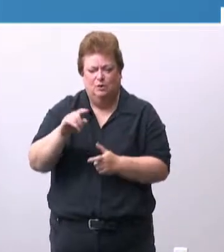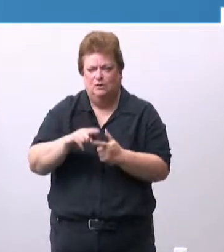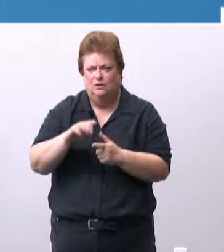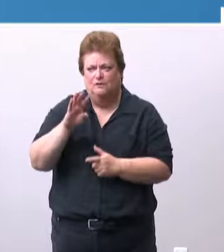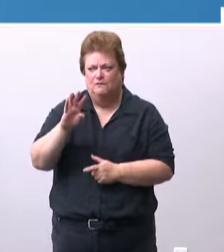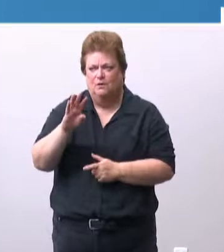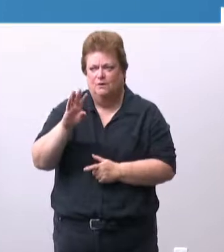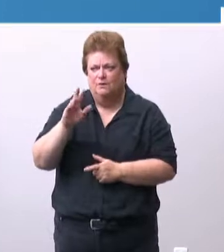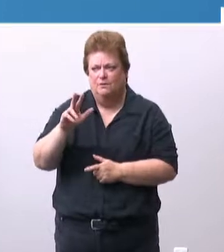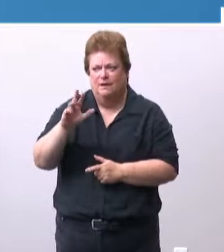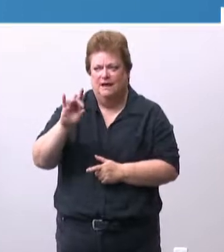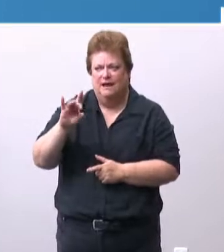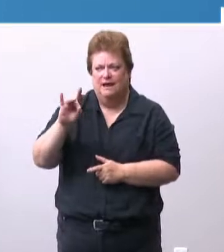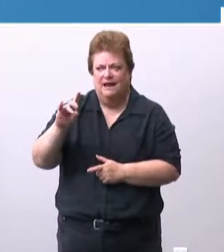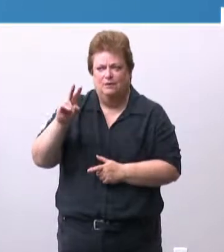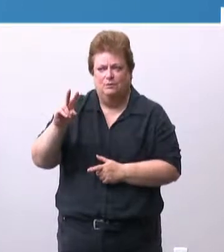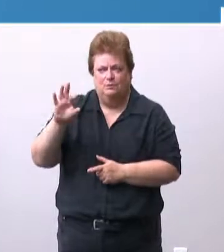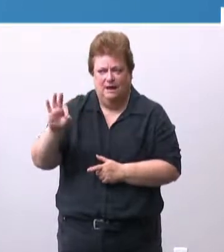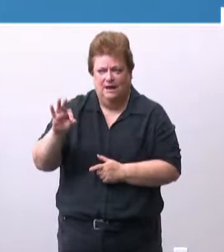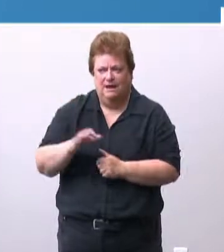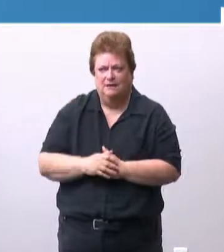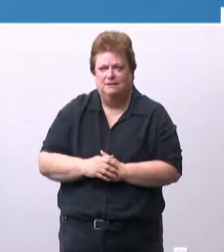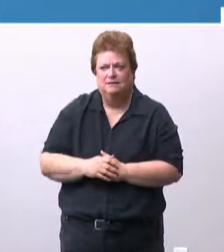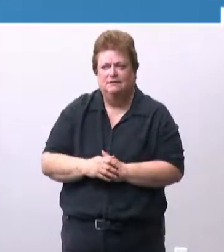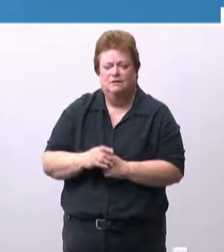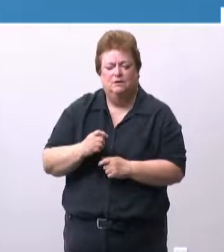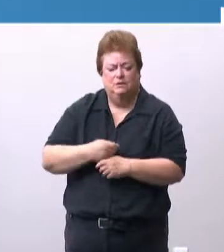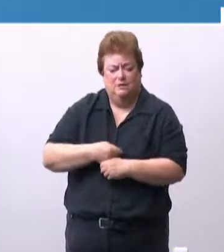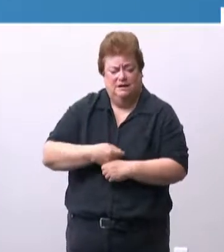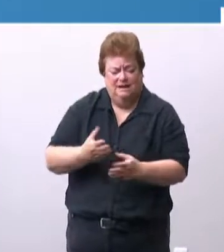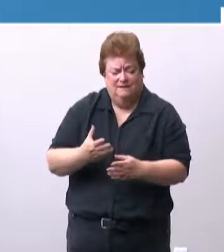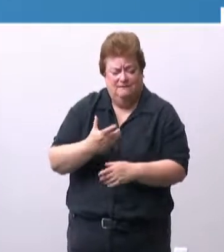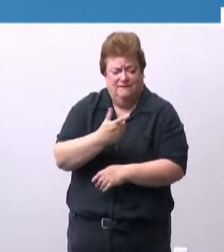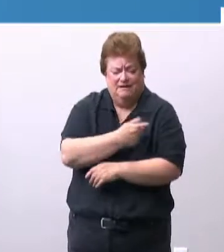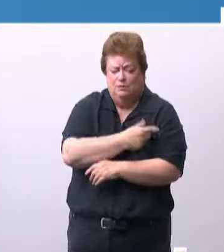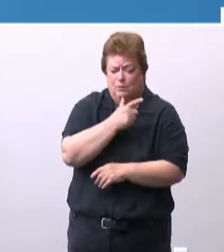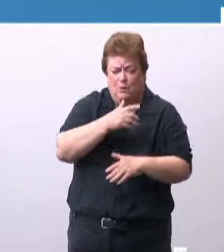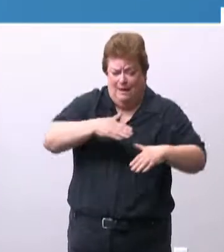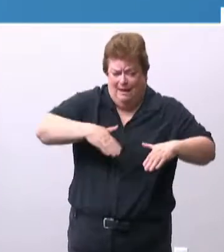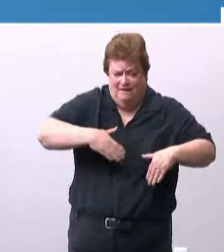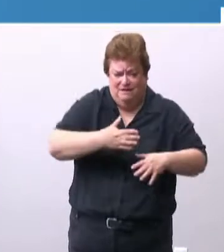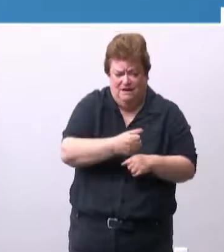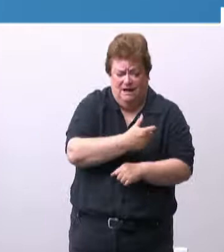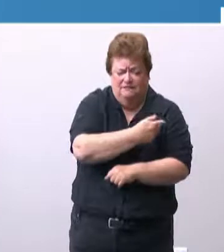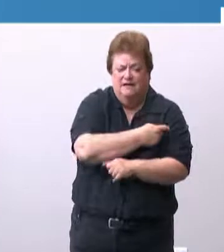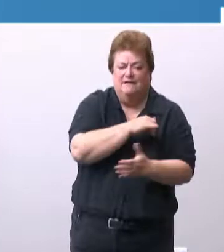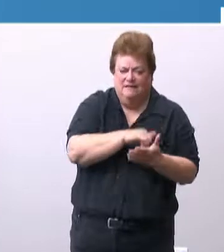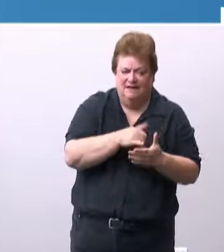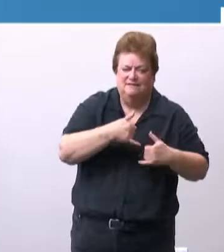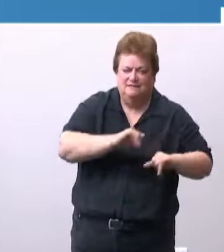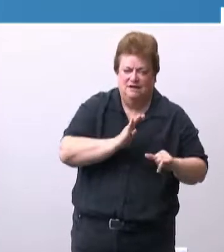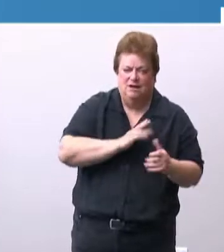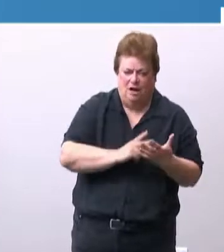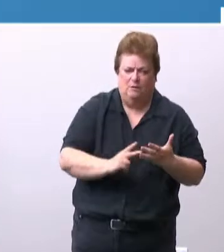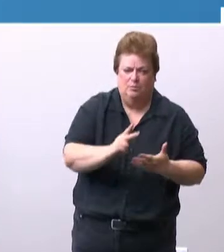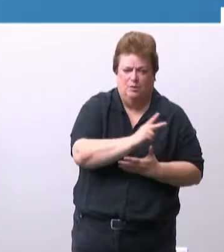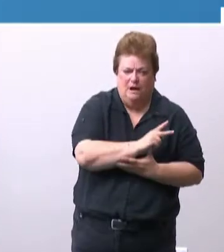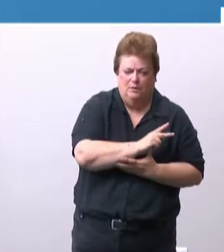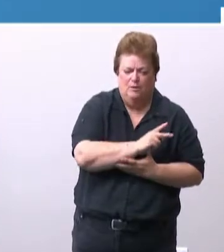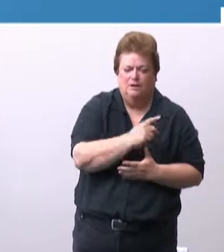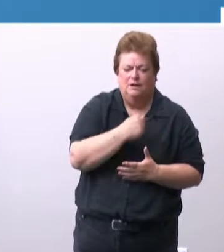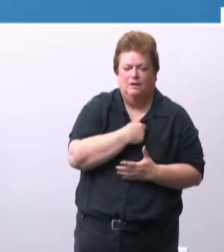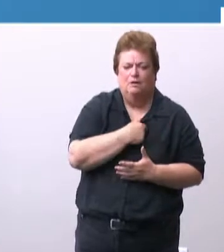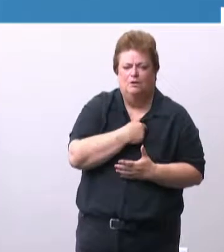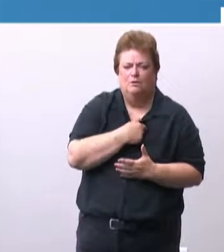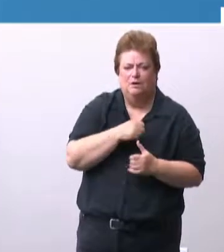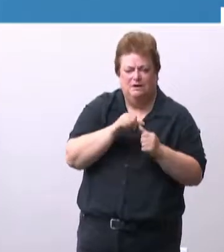438829. Offering vaccination to those who haven't yet received it remains a priority, and we continue to work with